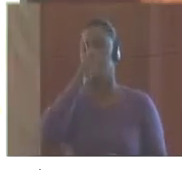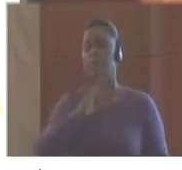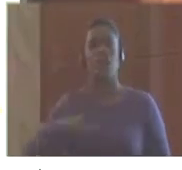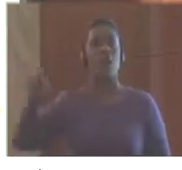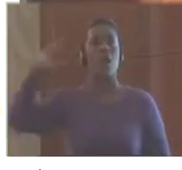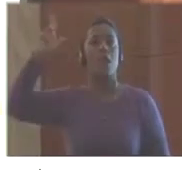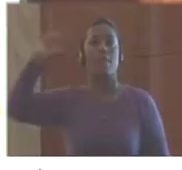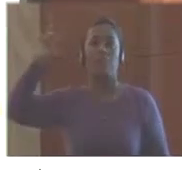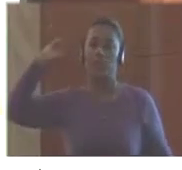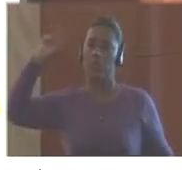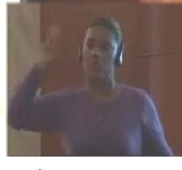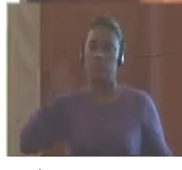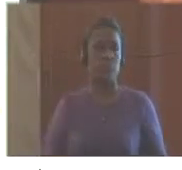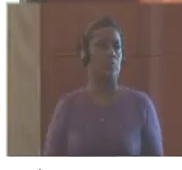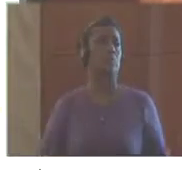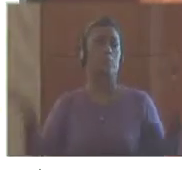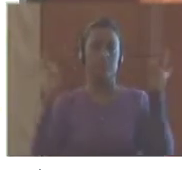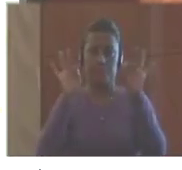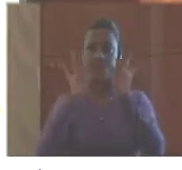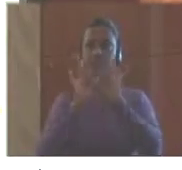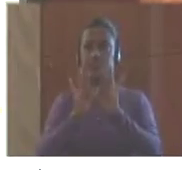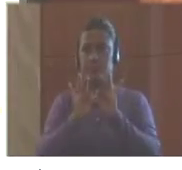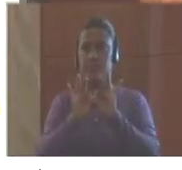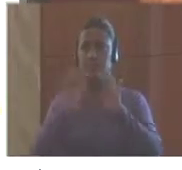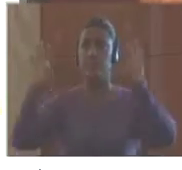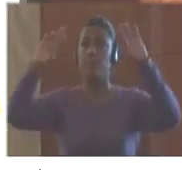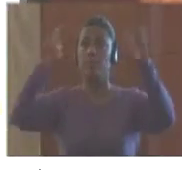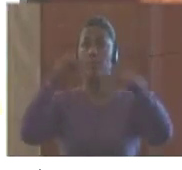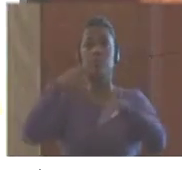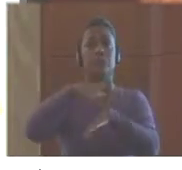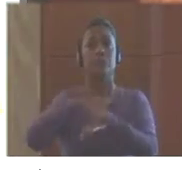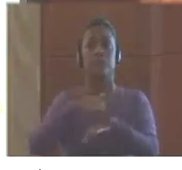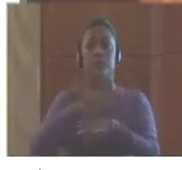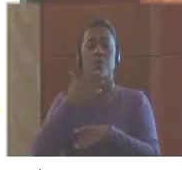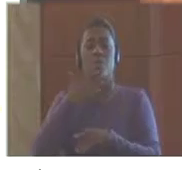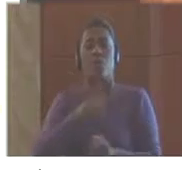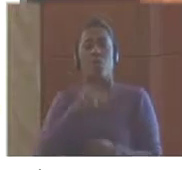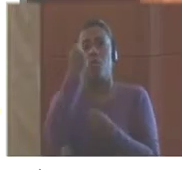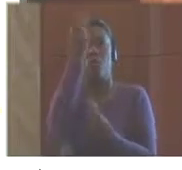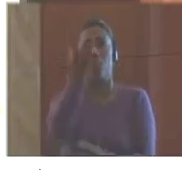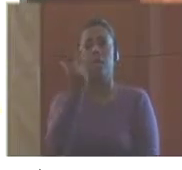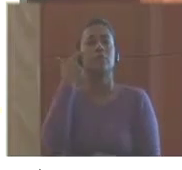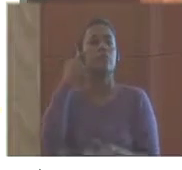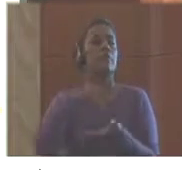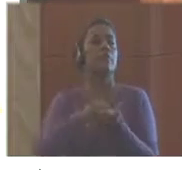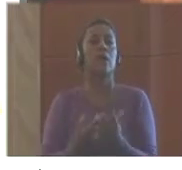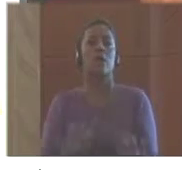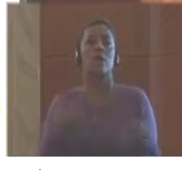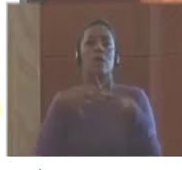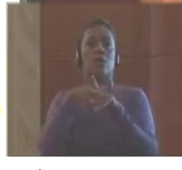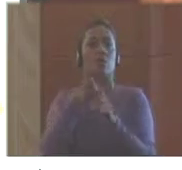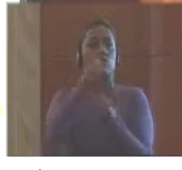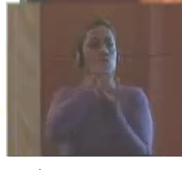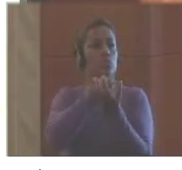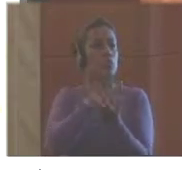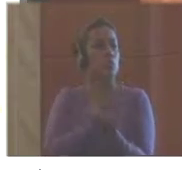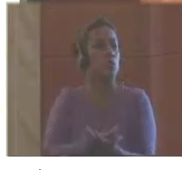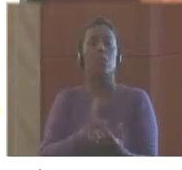in political leadership, is very important. Therefore, the content, the